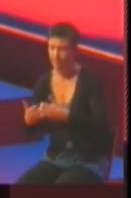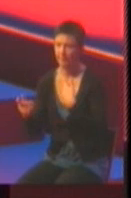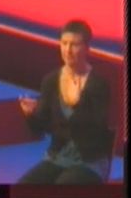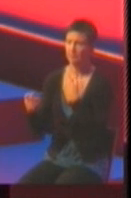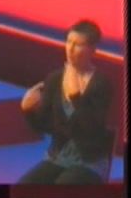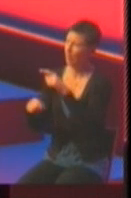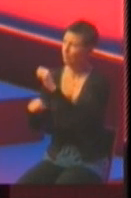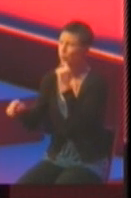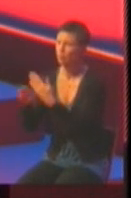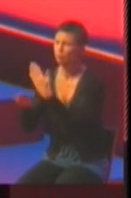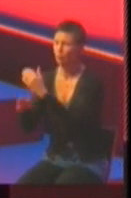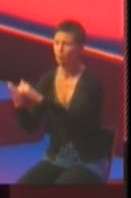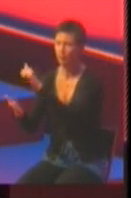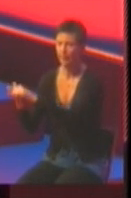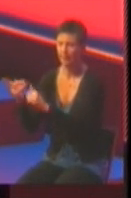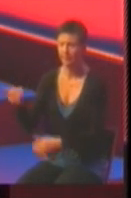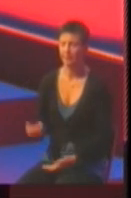minimises the risks that they face.